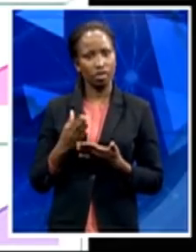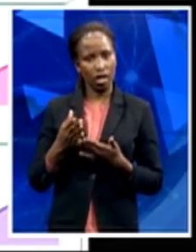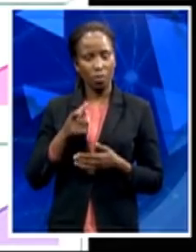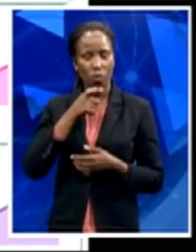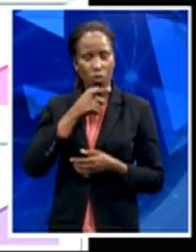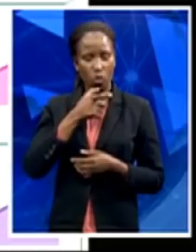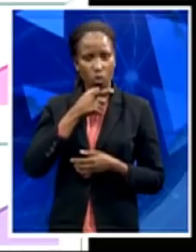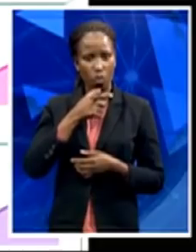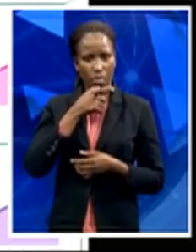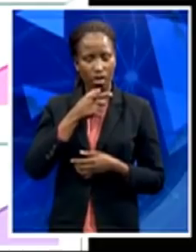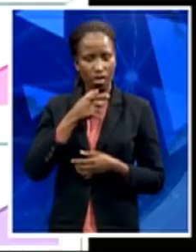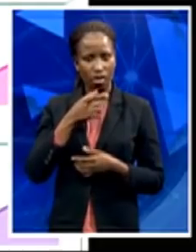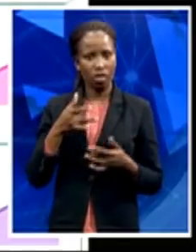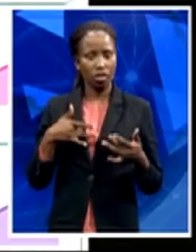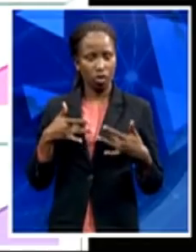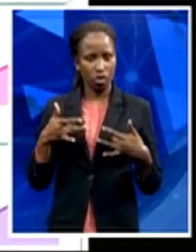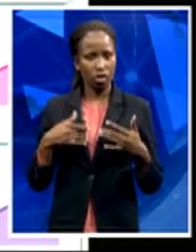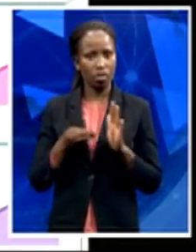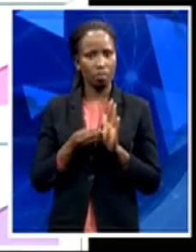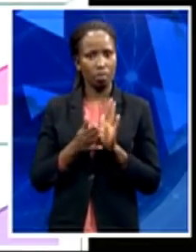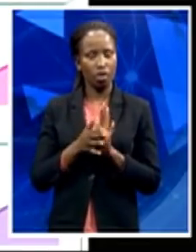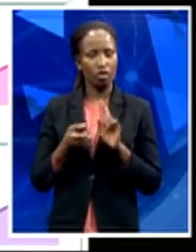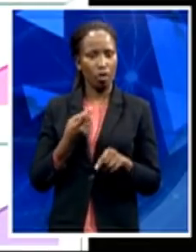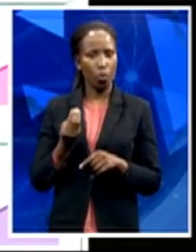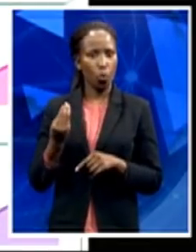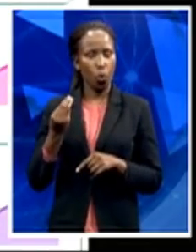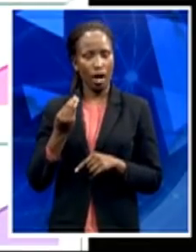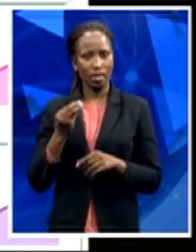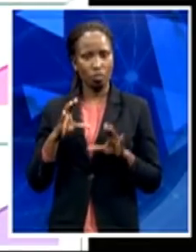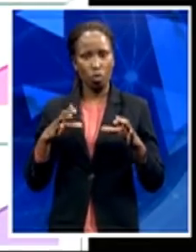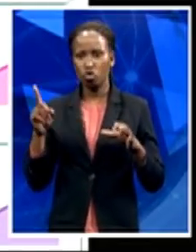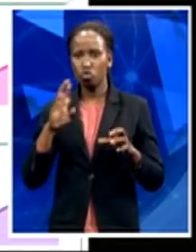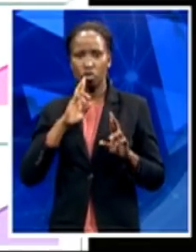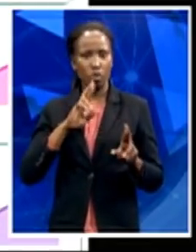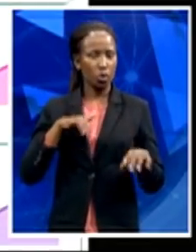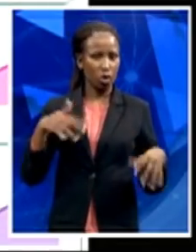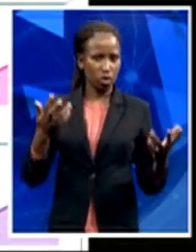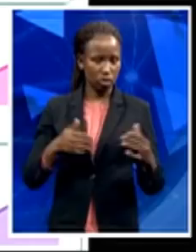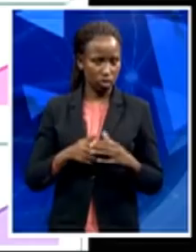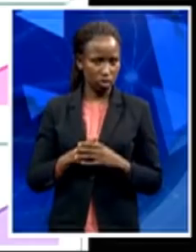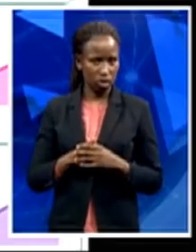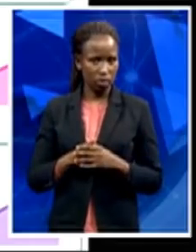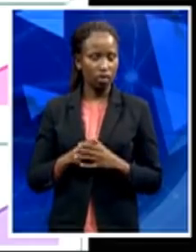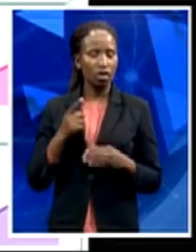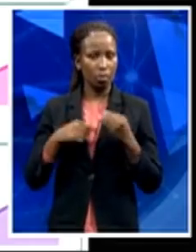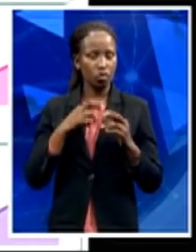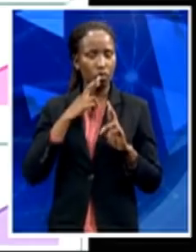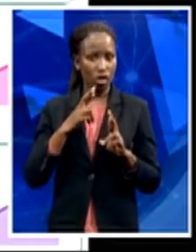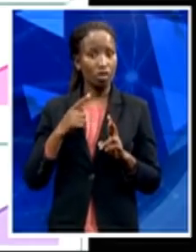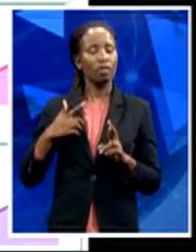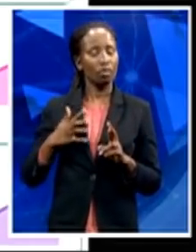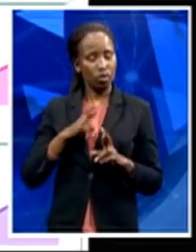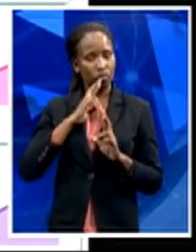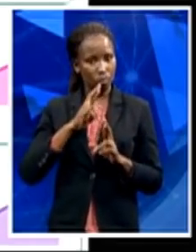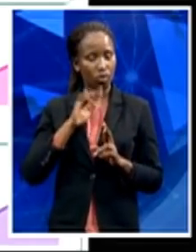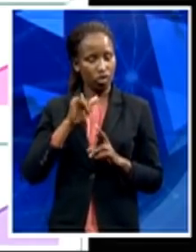group, and you're not responding in relation to us asking questions now. And you're not responding as the chairperson. We're asking to ask relevant questions in